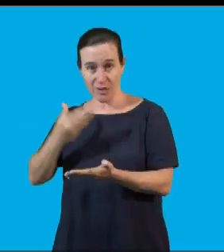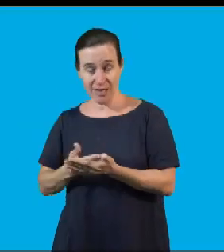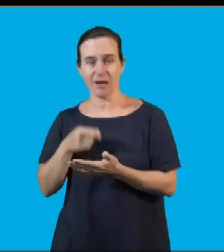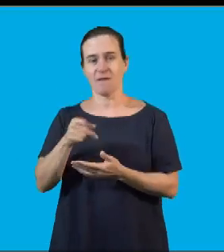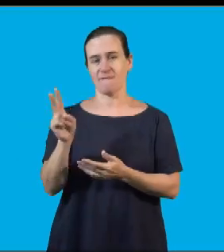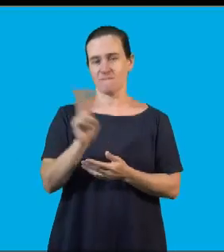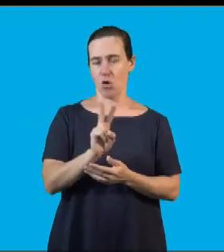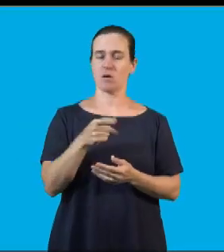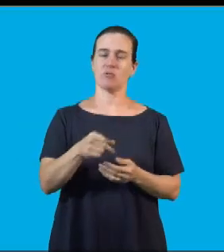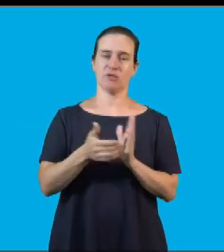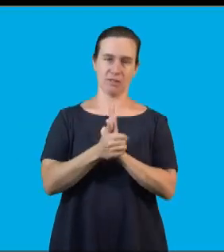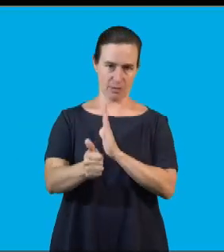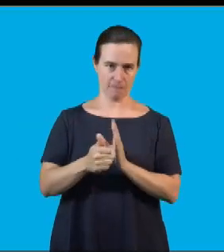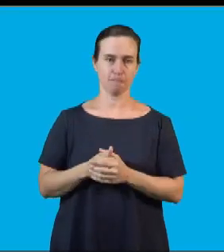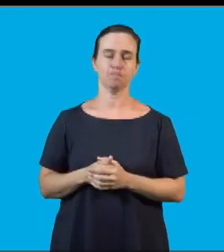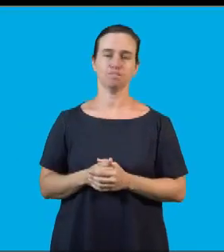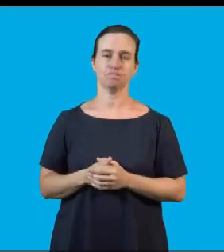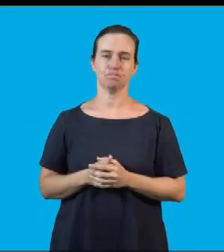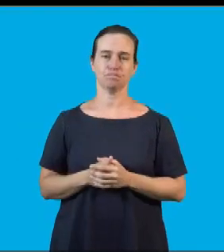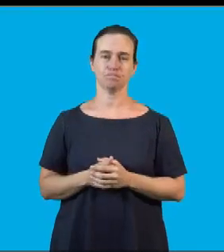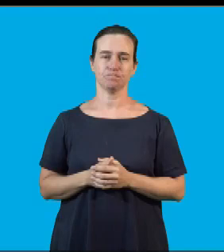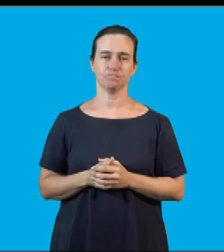and vocabulary skills.